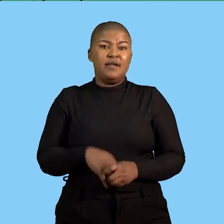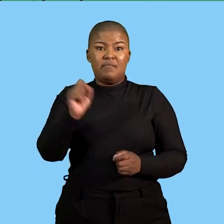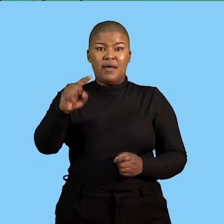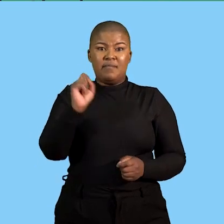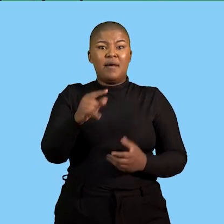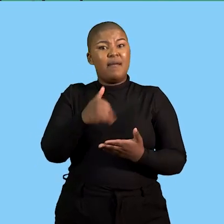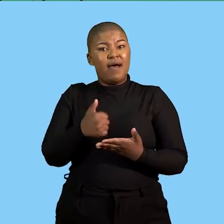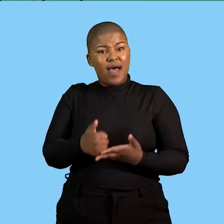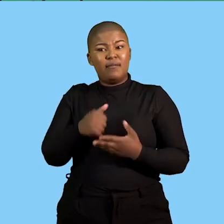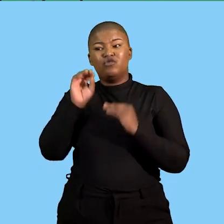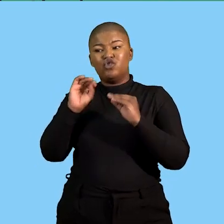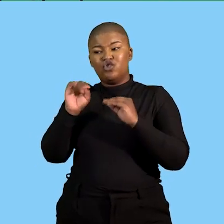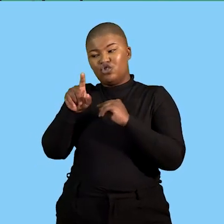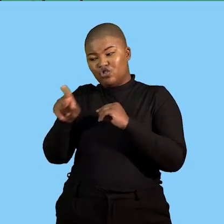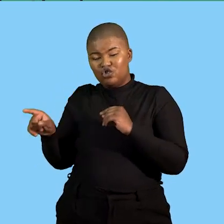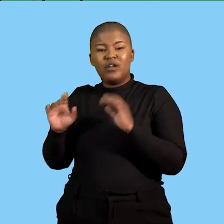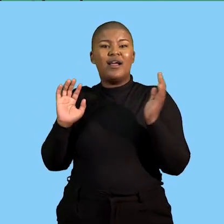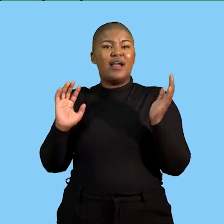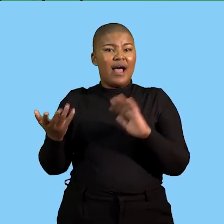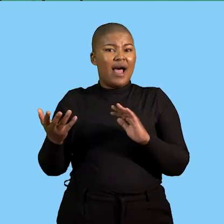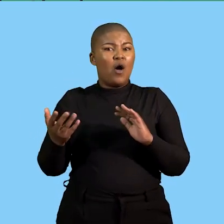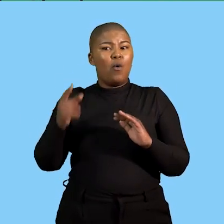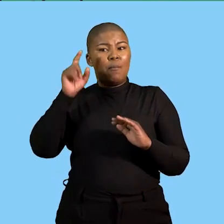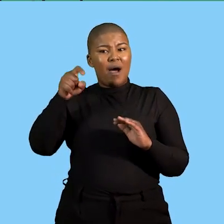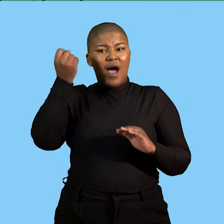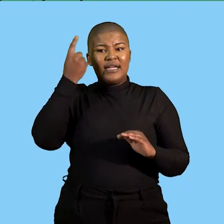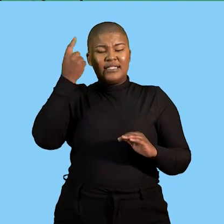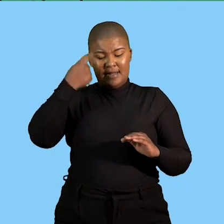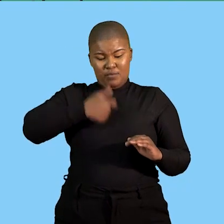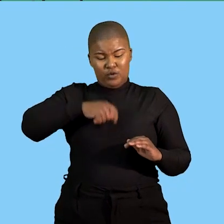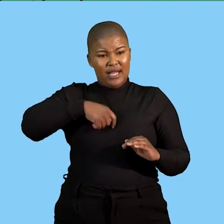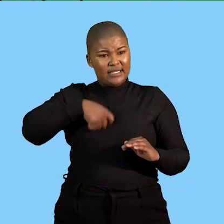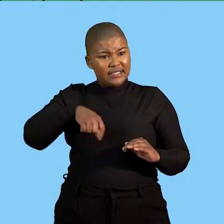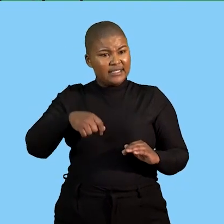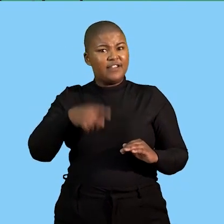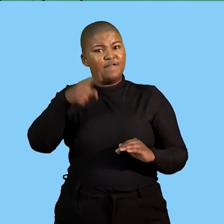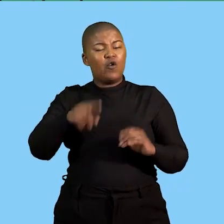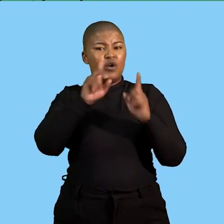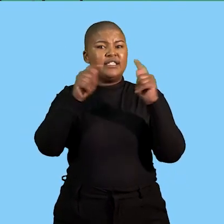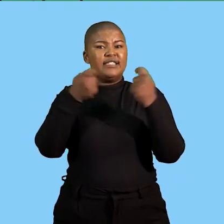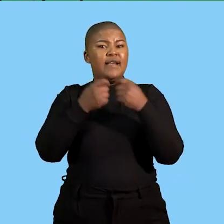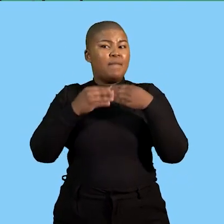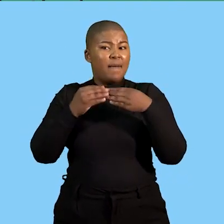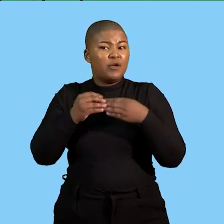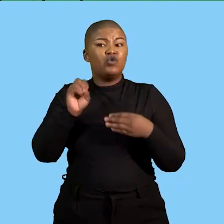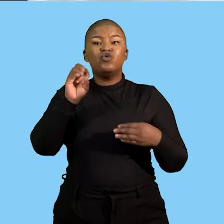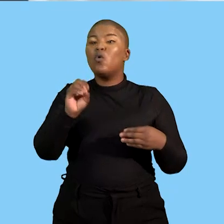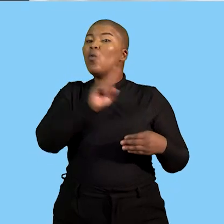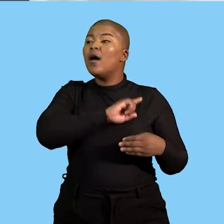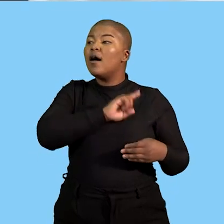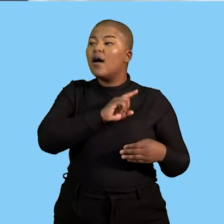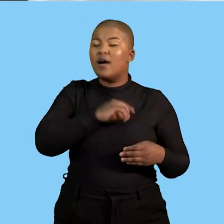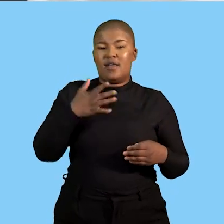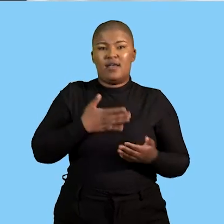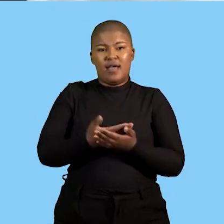or teaches your team leaders about how they should understand the personality of their team members so that they give a